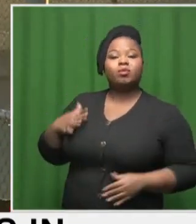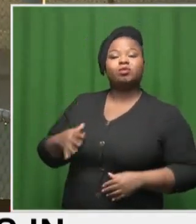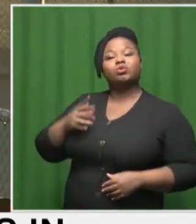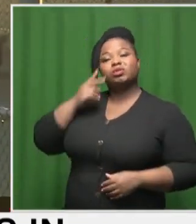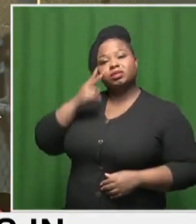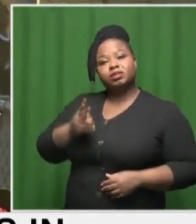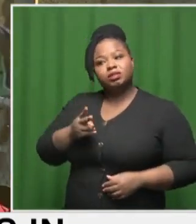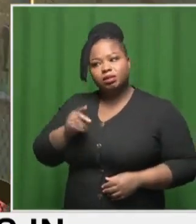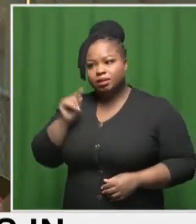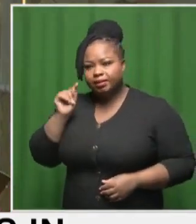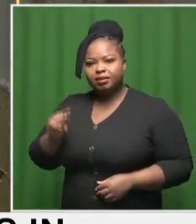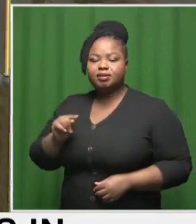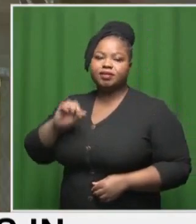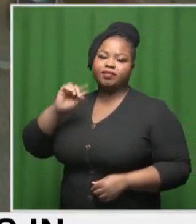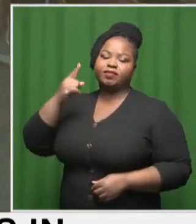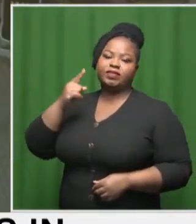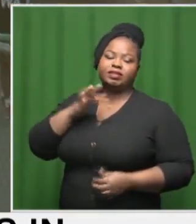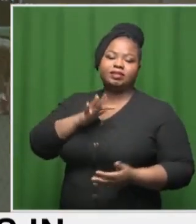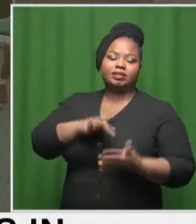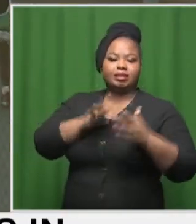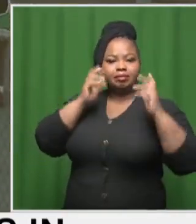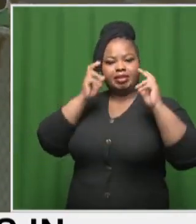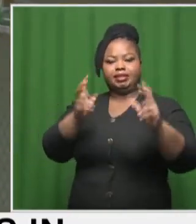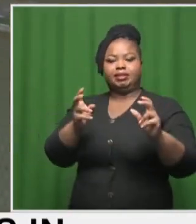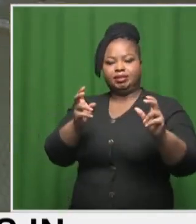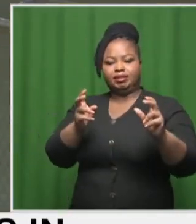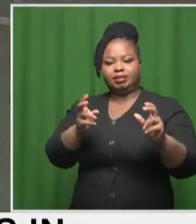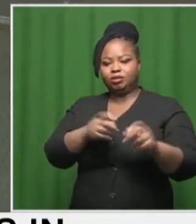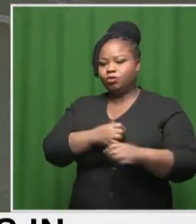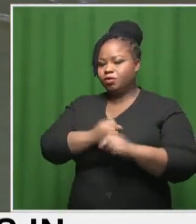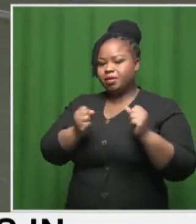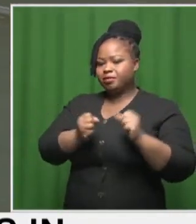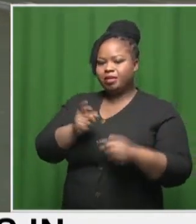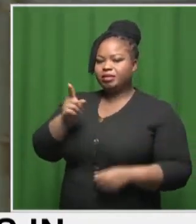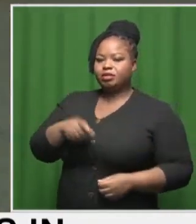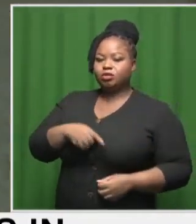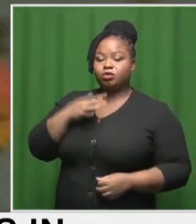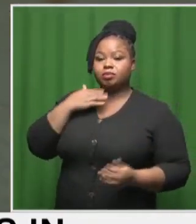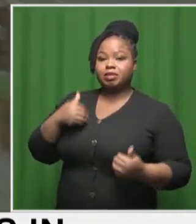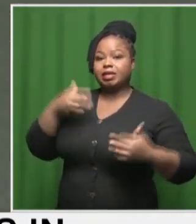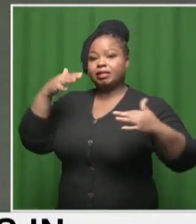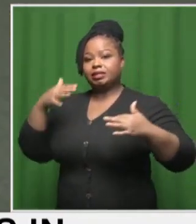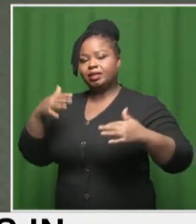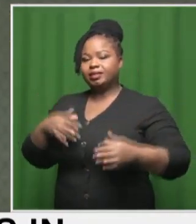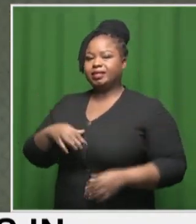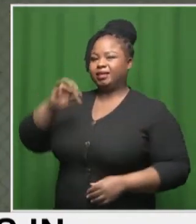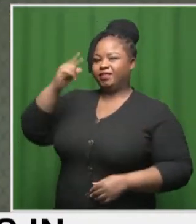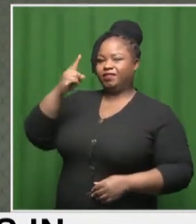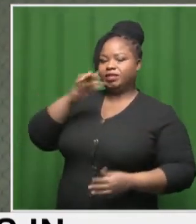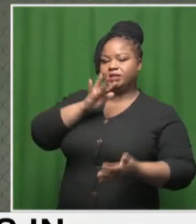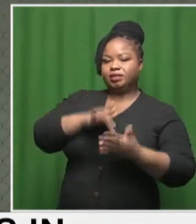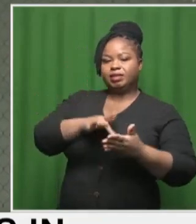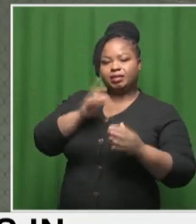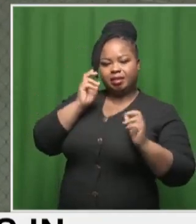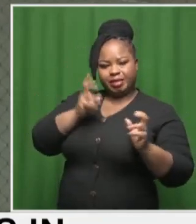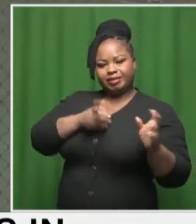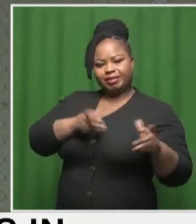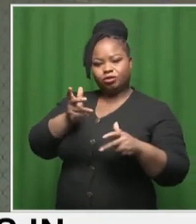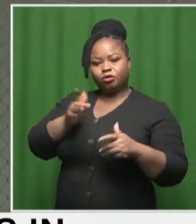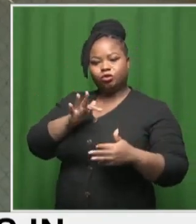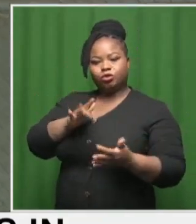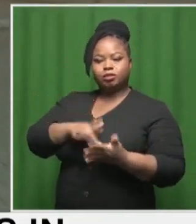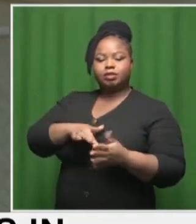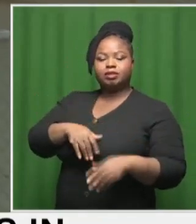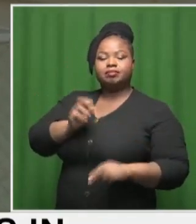this first center pass. People must never make a mistake. It's not a kickoff, it's a first center pass. That's it. See it